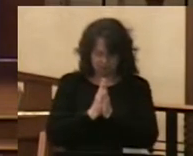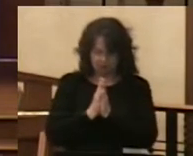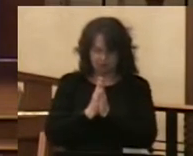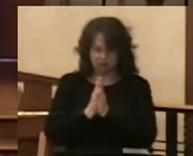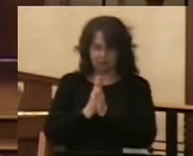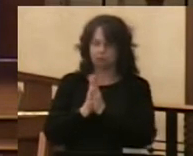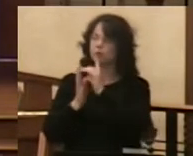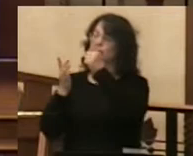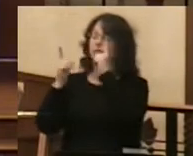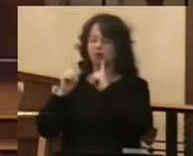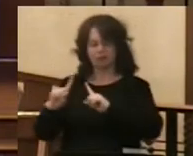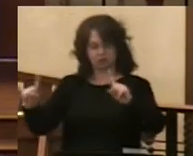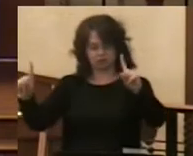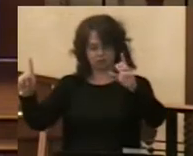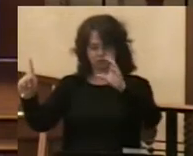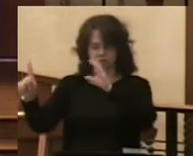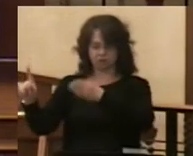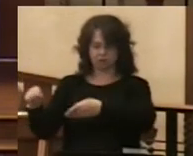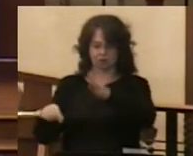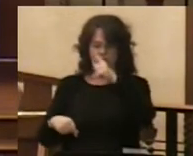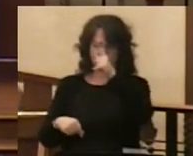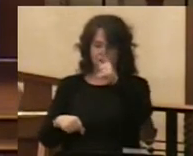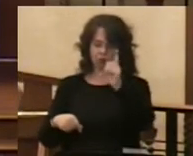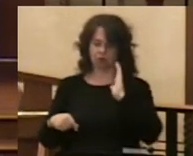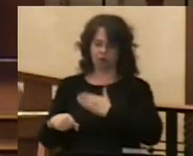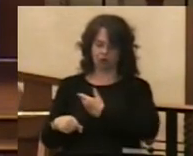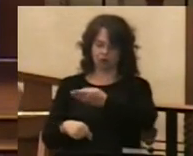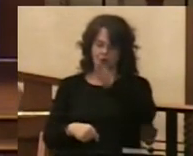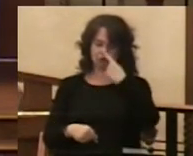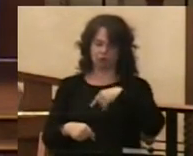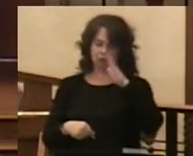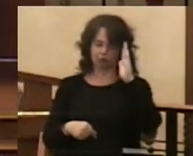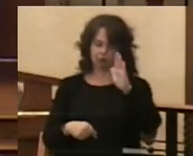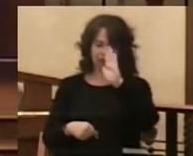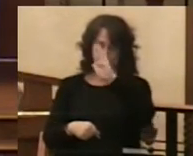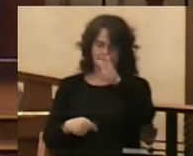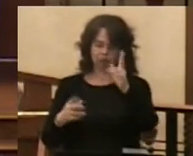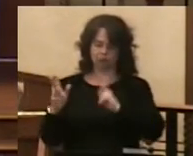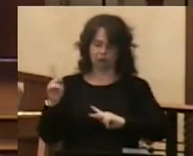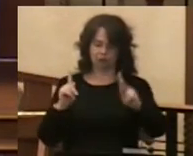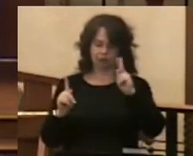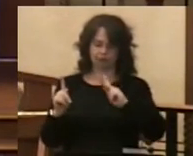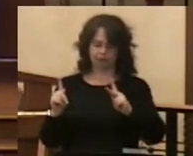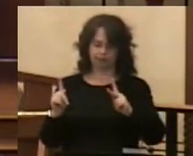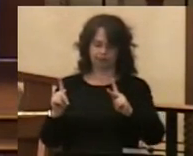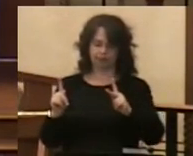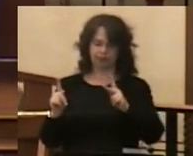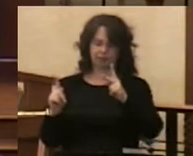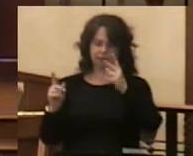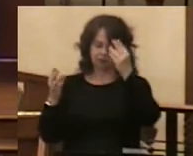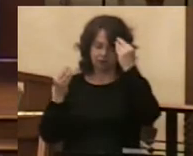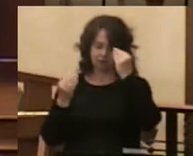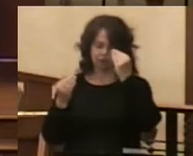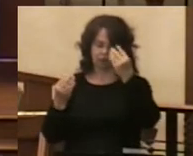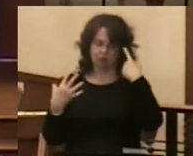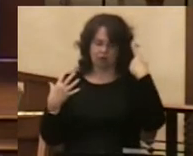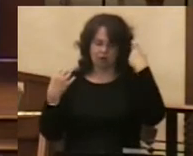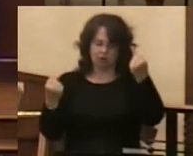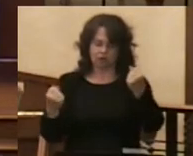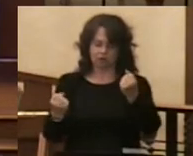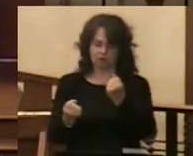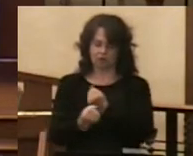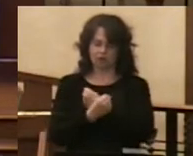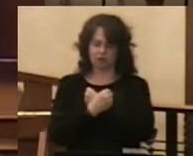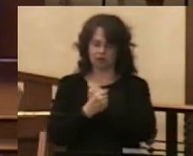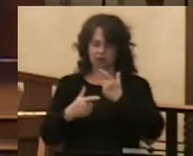You have declared, O God, that you will be our God and we will be your people. Give the confidence of that loving